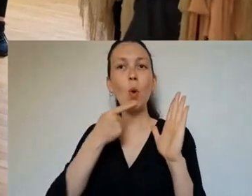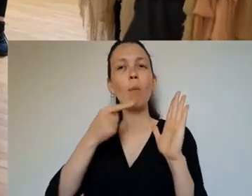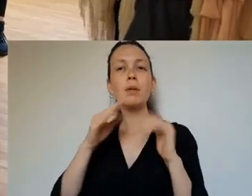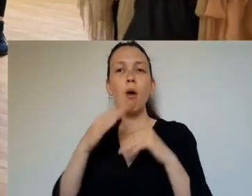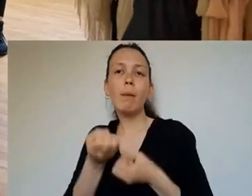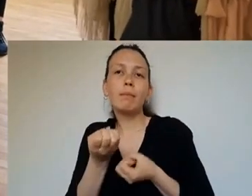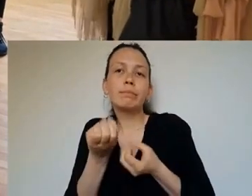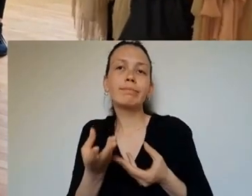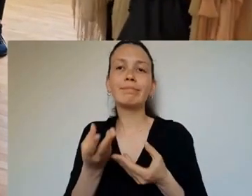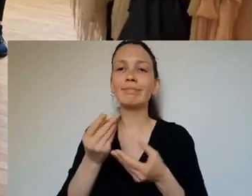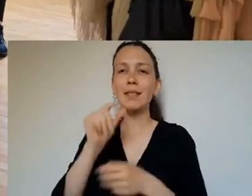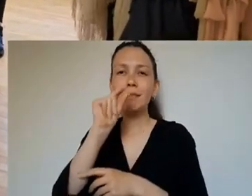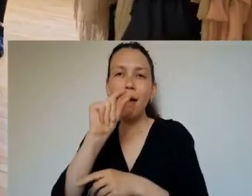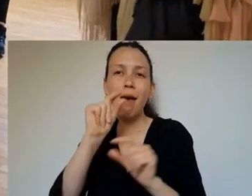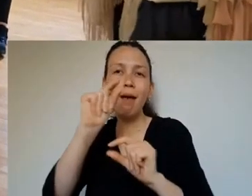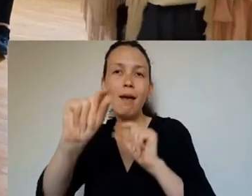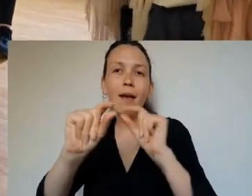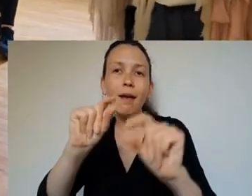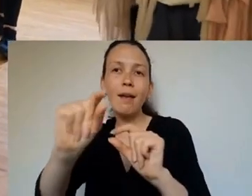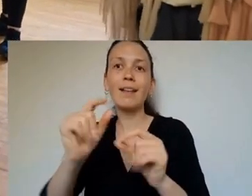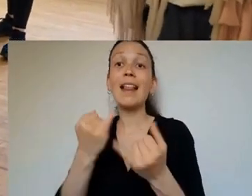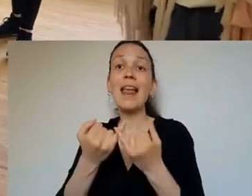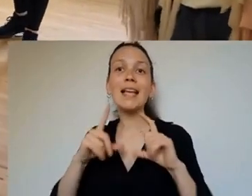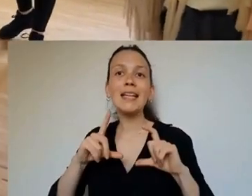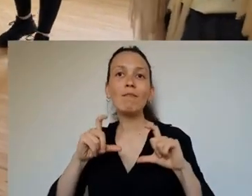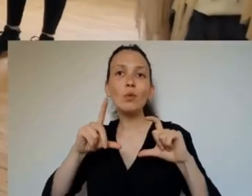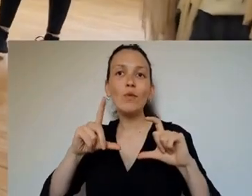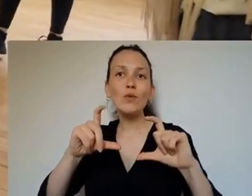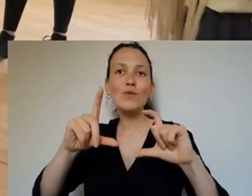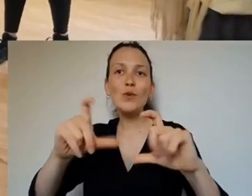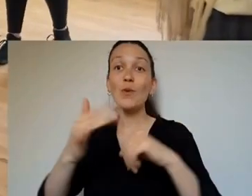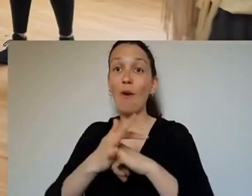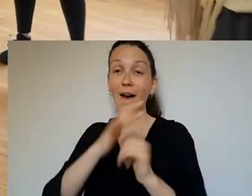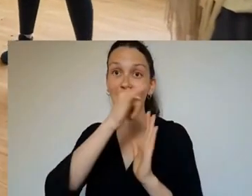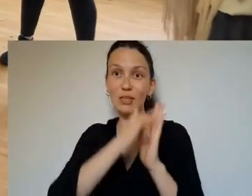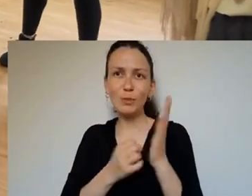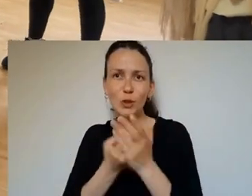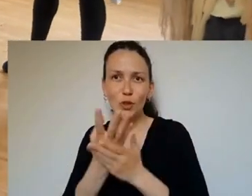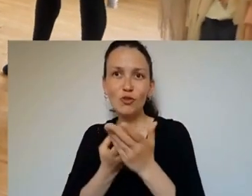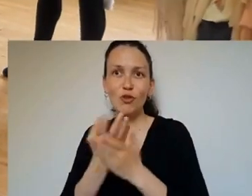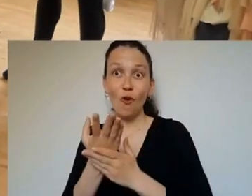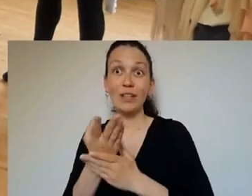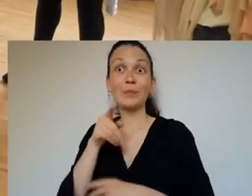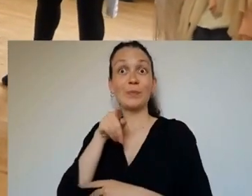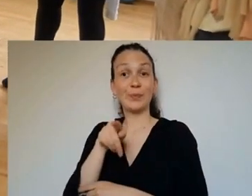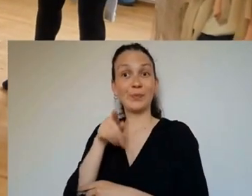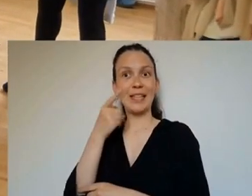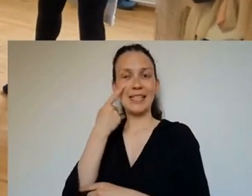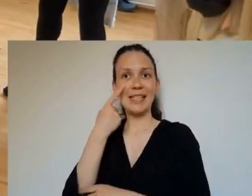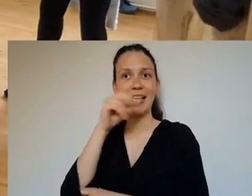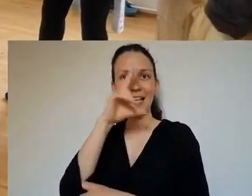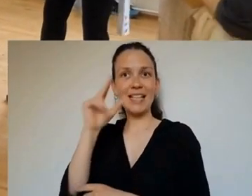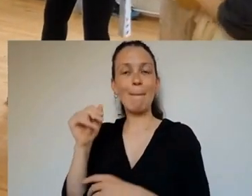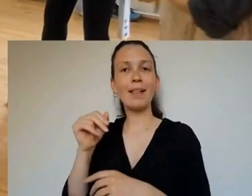Here, she shows the group the women's sign for beautiful, and how it is elongated and more expressive than the dominant male sign for the same word.